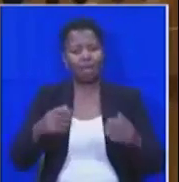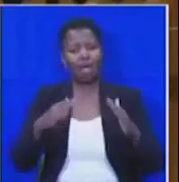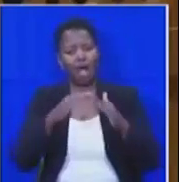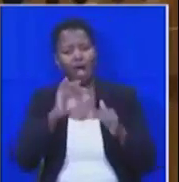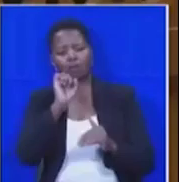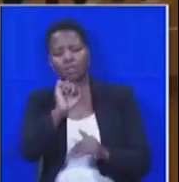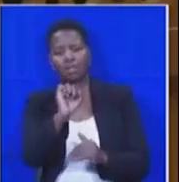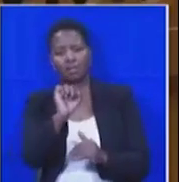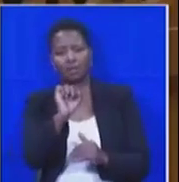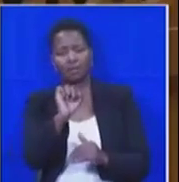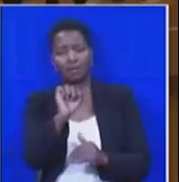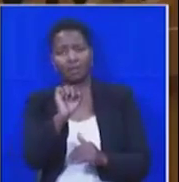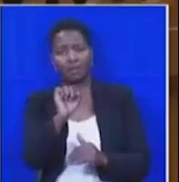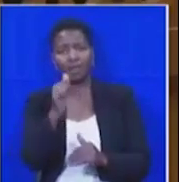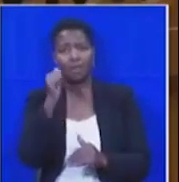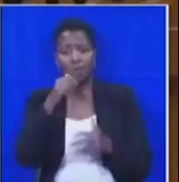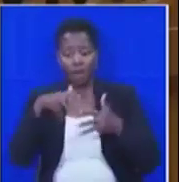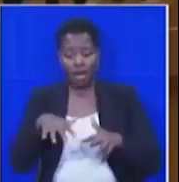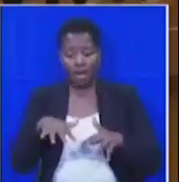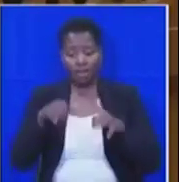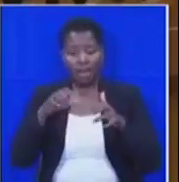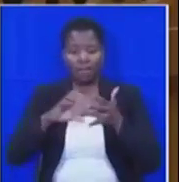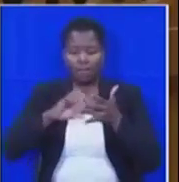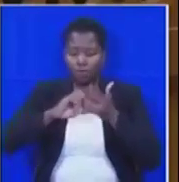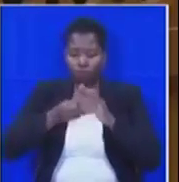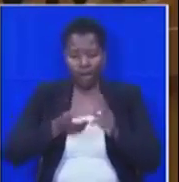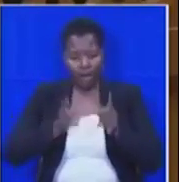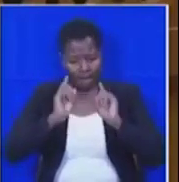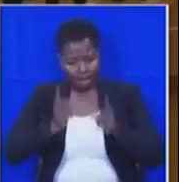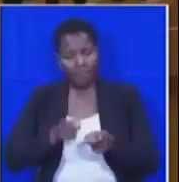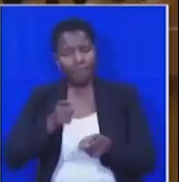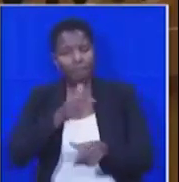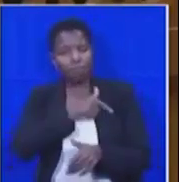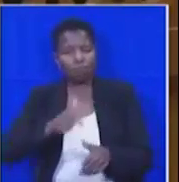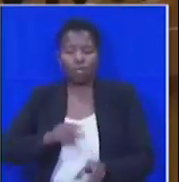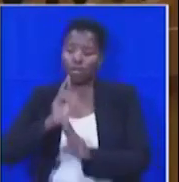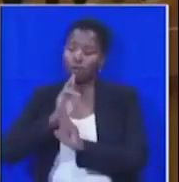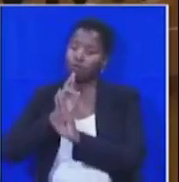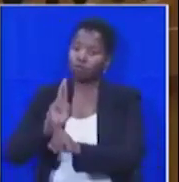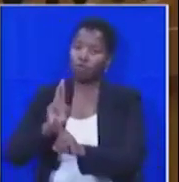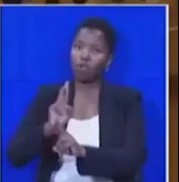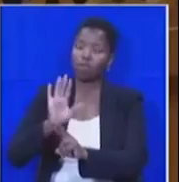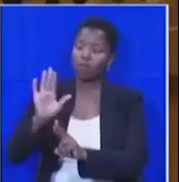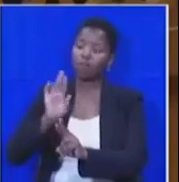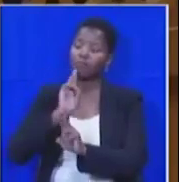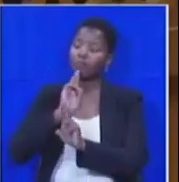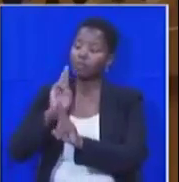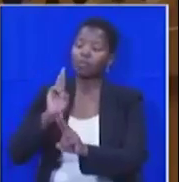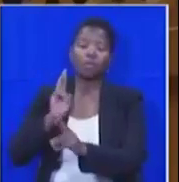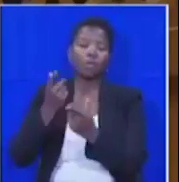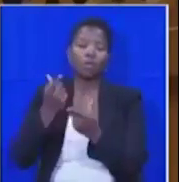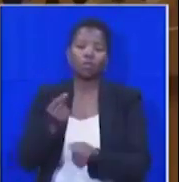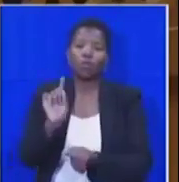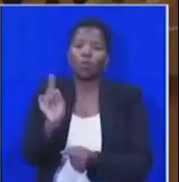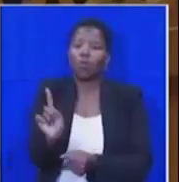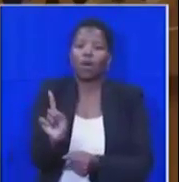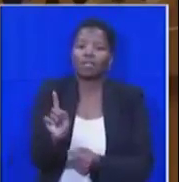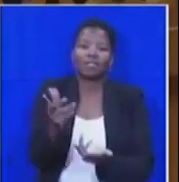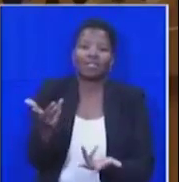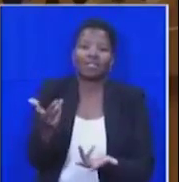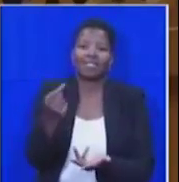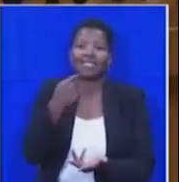house. And when this House did its best to hold him to account, the most presidential response that he could muster was a